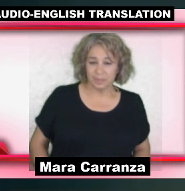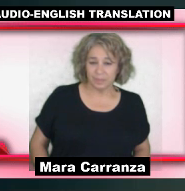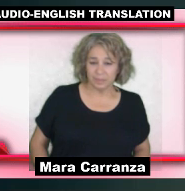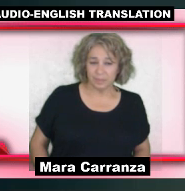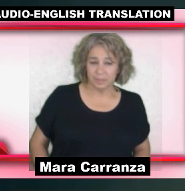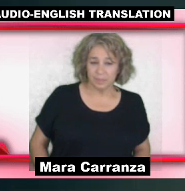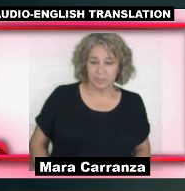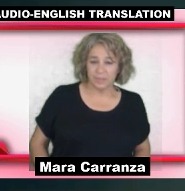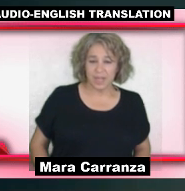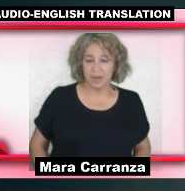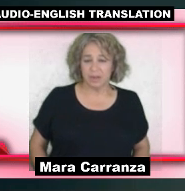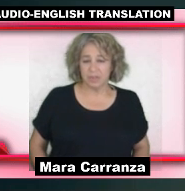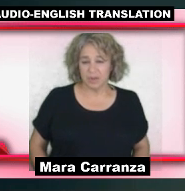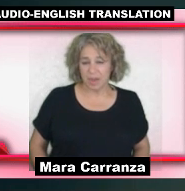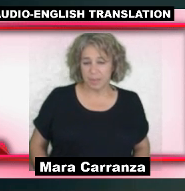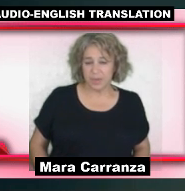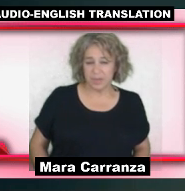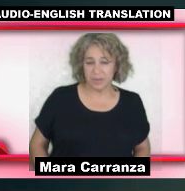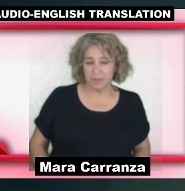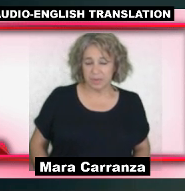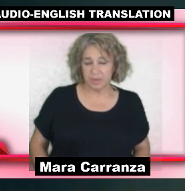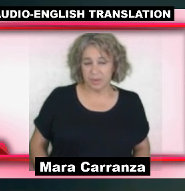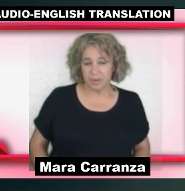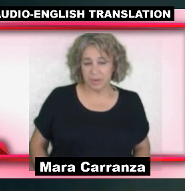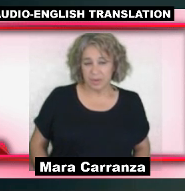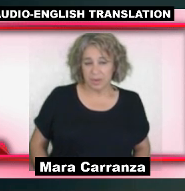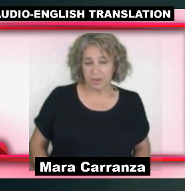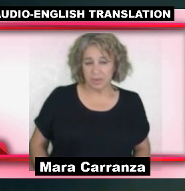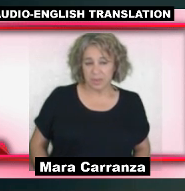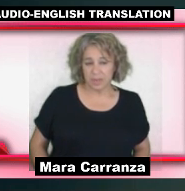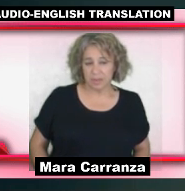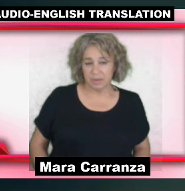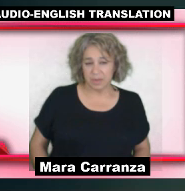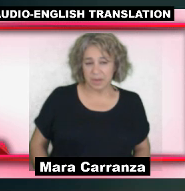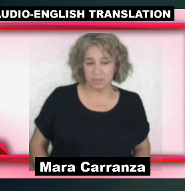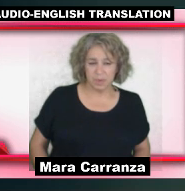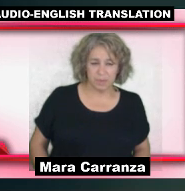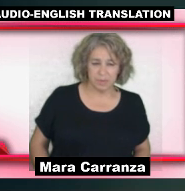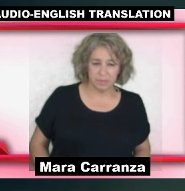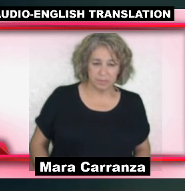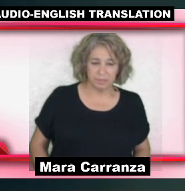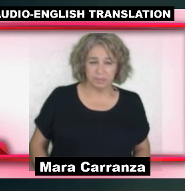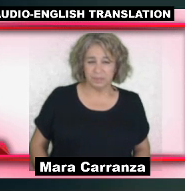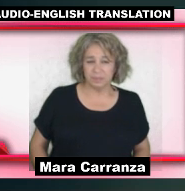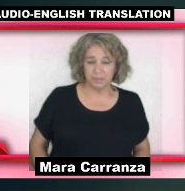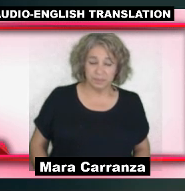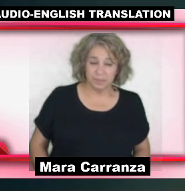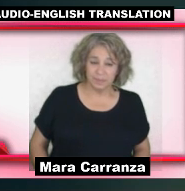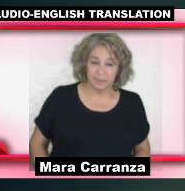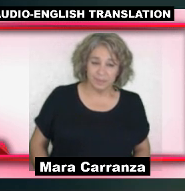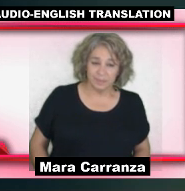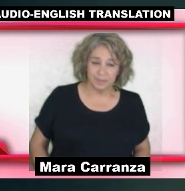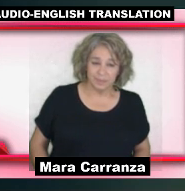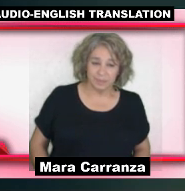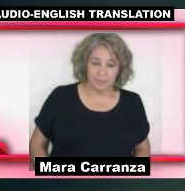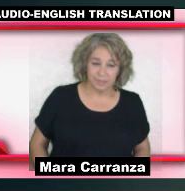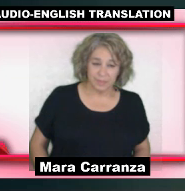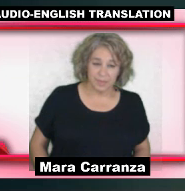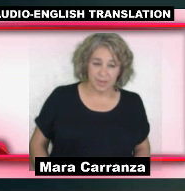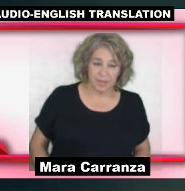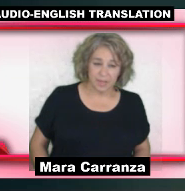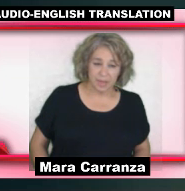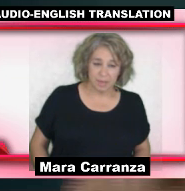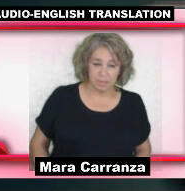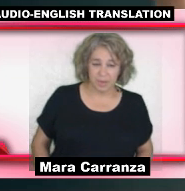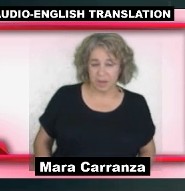así le pasó that also happened a José Gutiérrez Vivó, José Gutiérrez Vivó, a Carmen